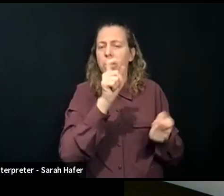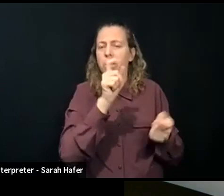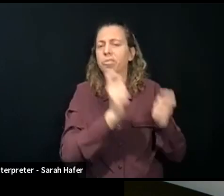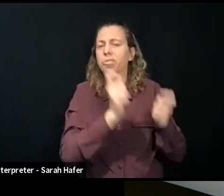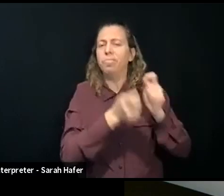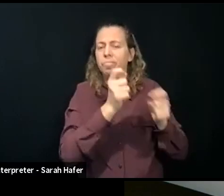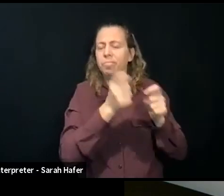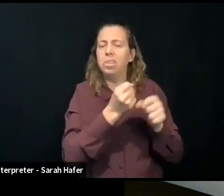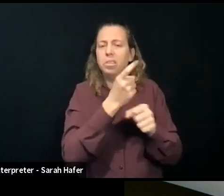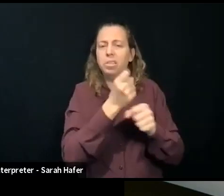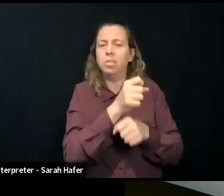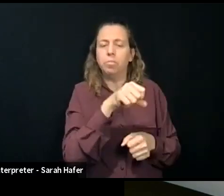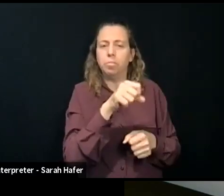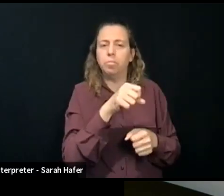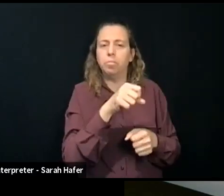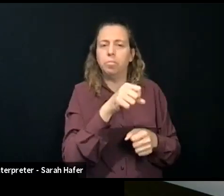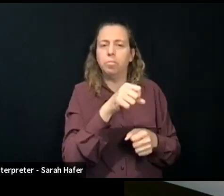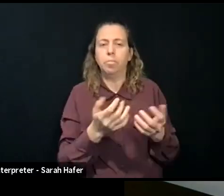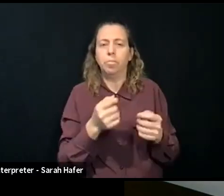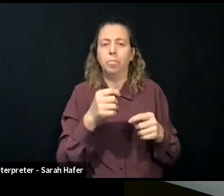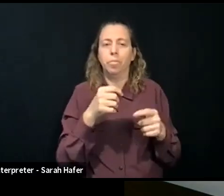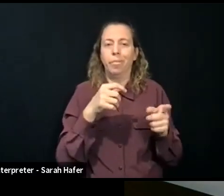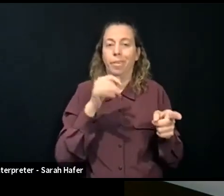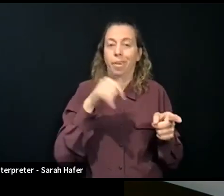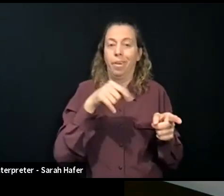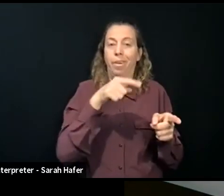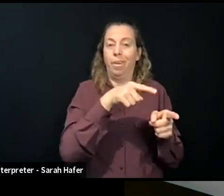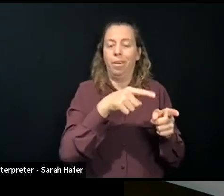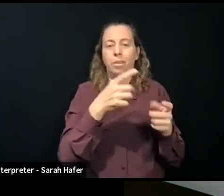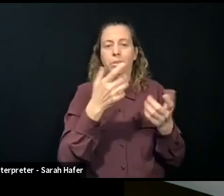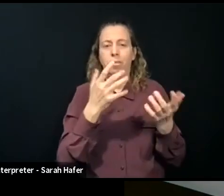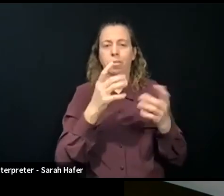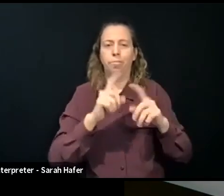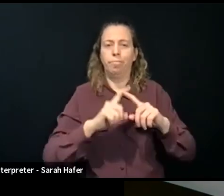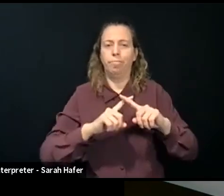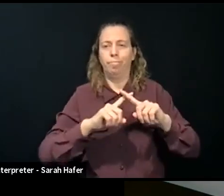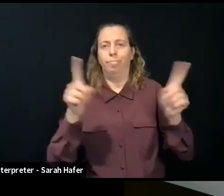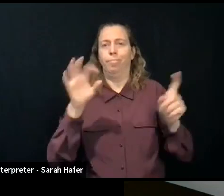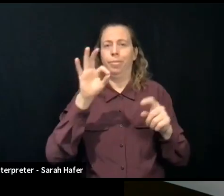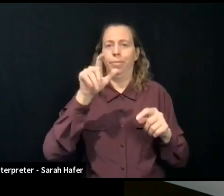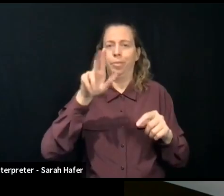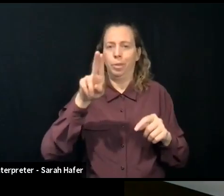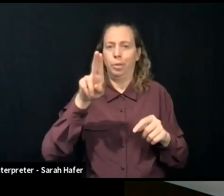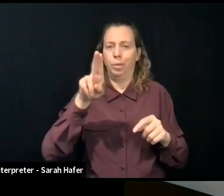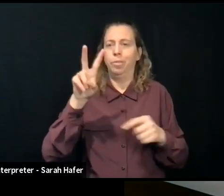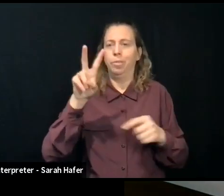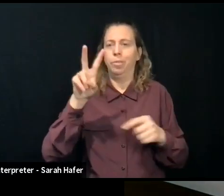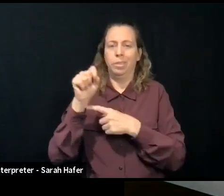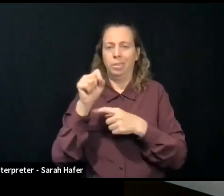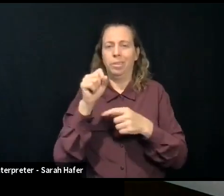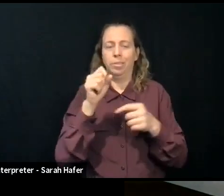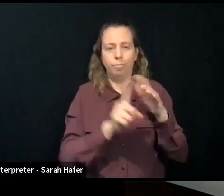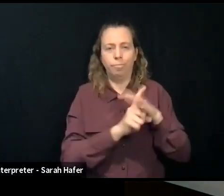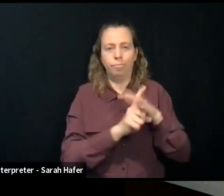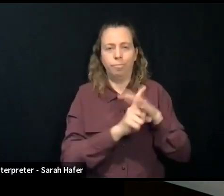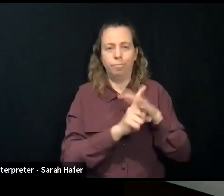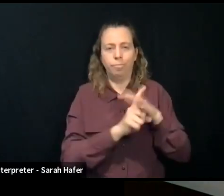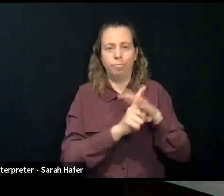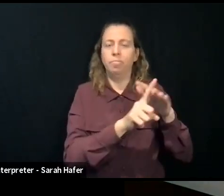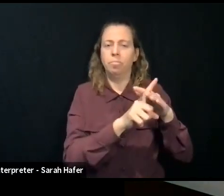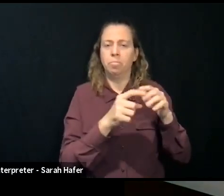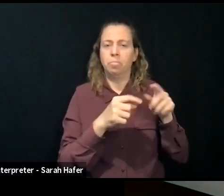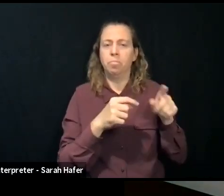by the recombination of these pieces of genetic information. And so influenza has the